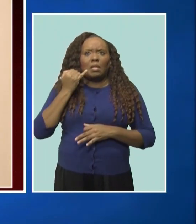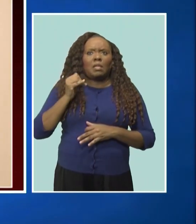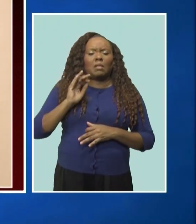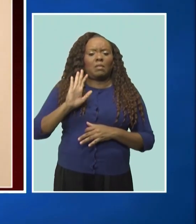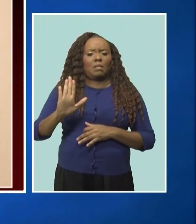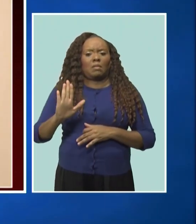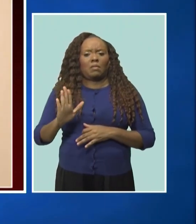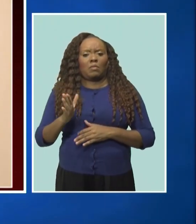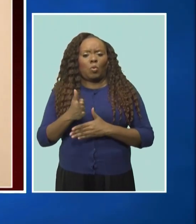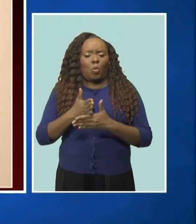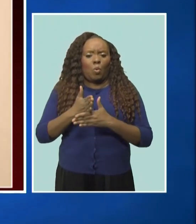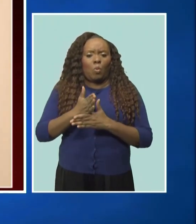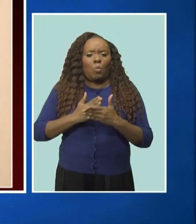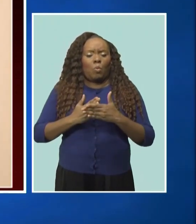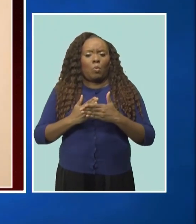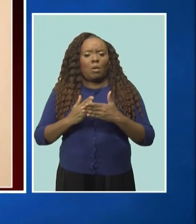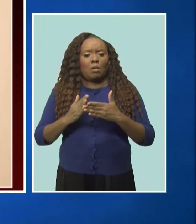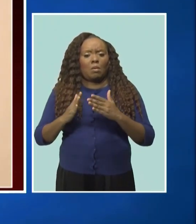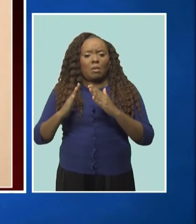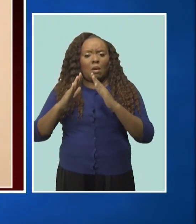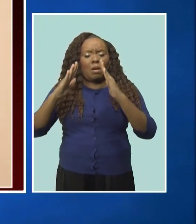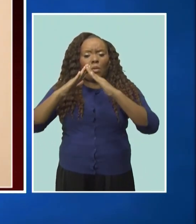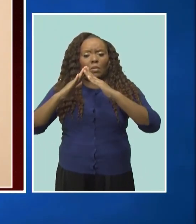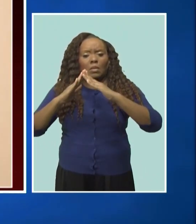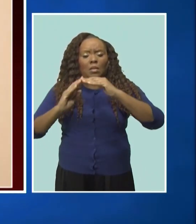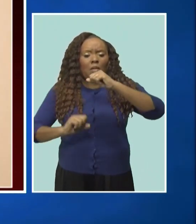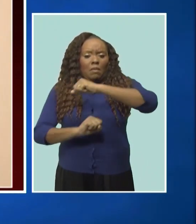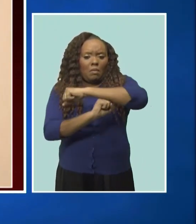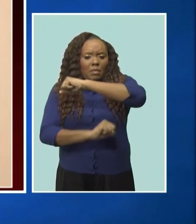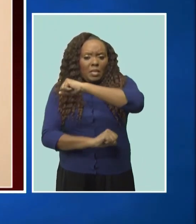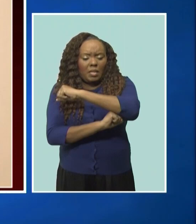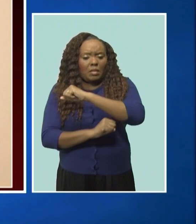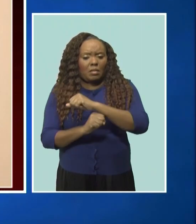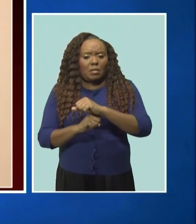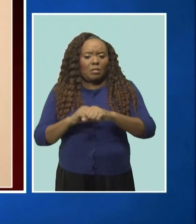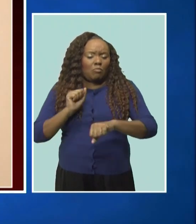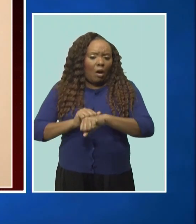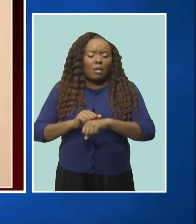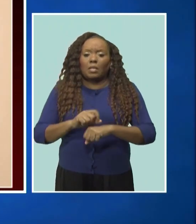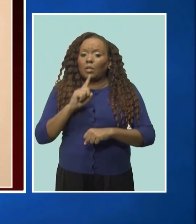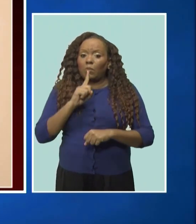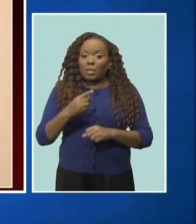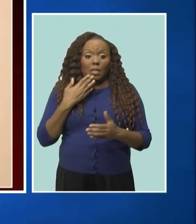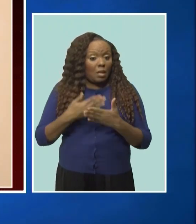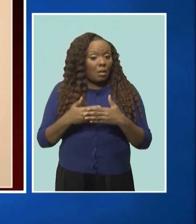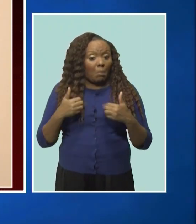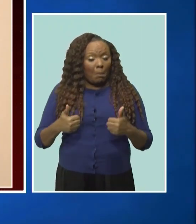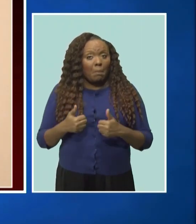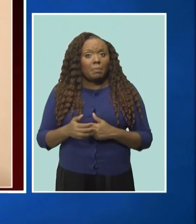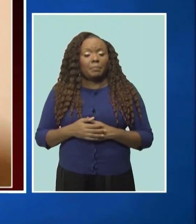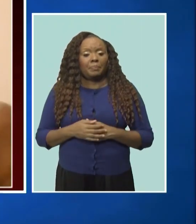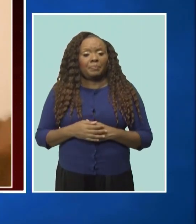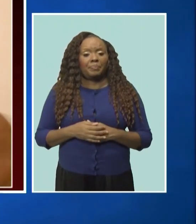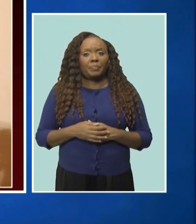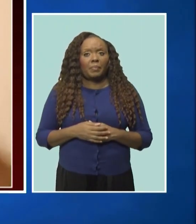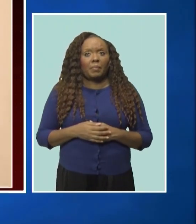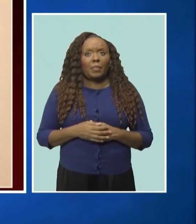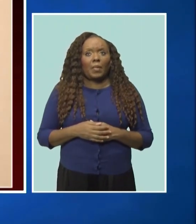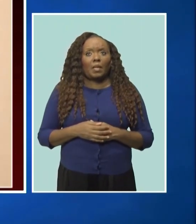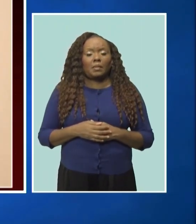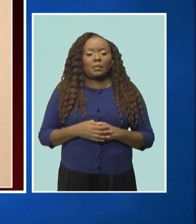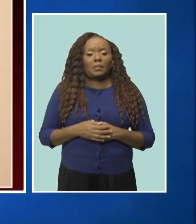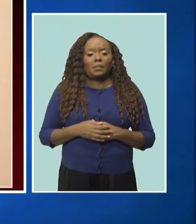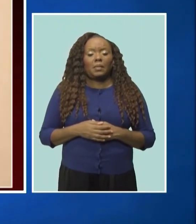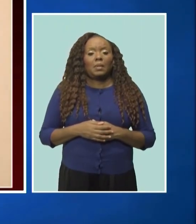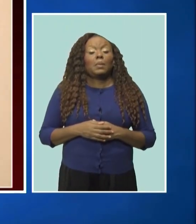concrete foundation, a base, and so on, that helps a lot. Okay. So it's important then to make sure you don't build